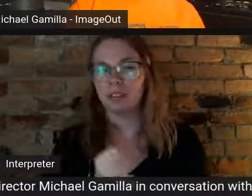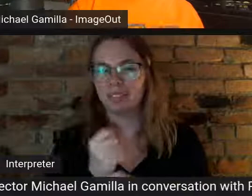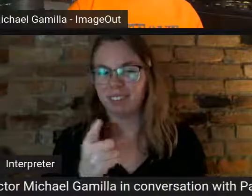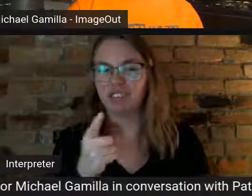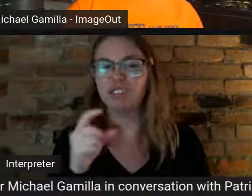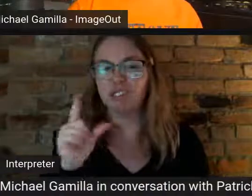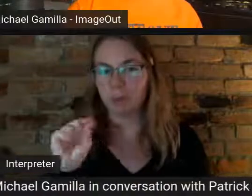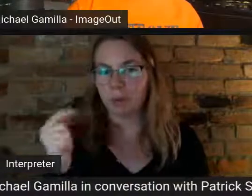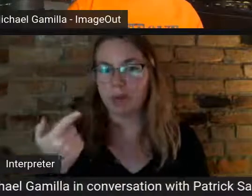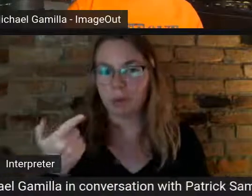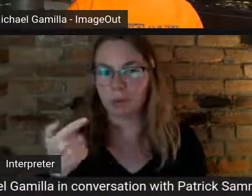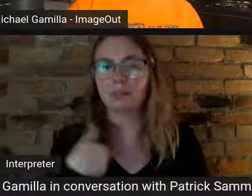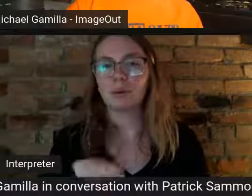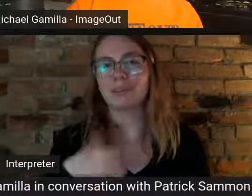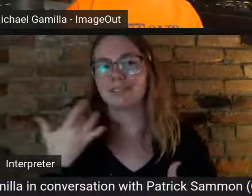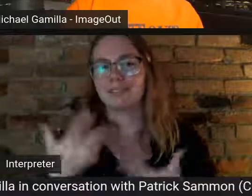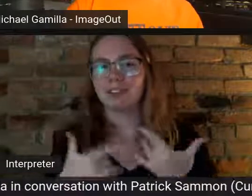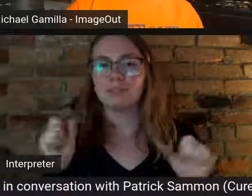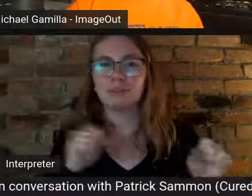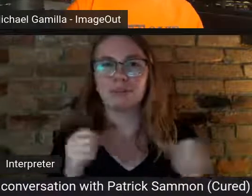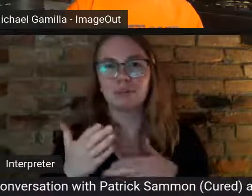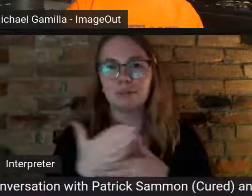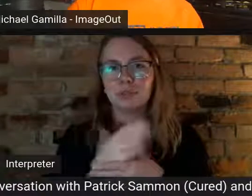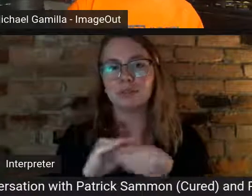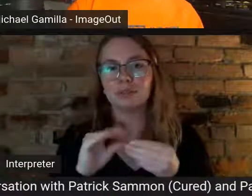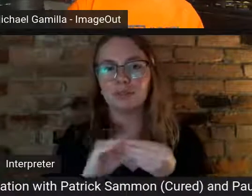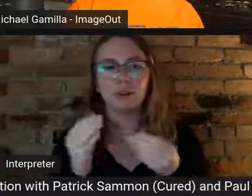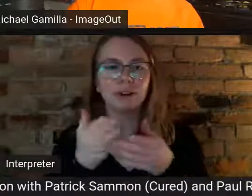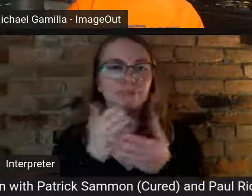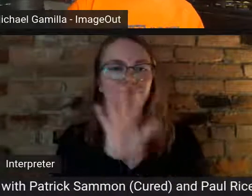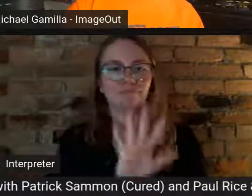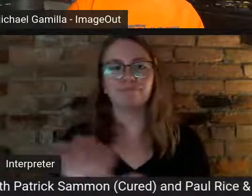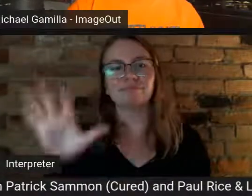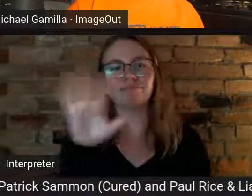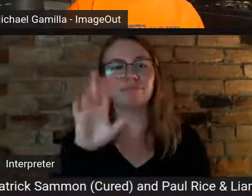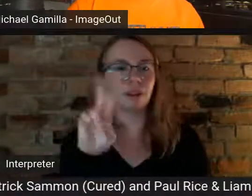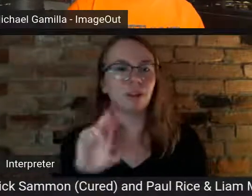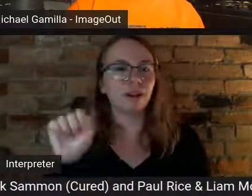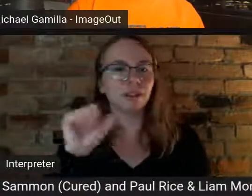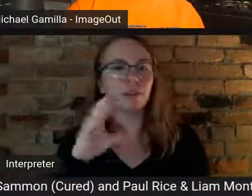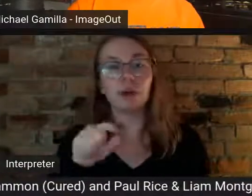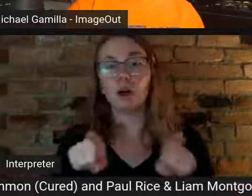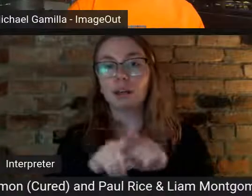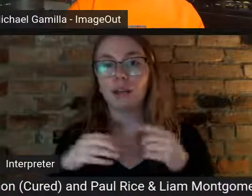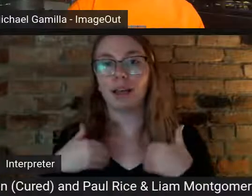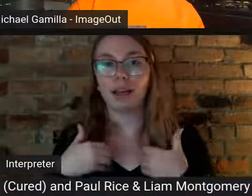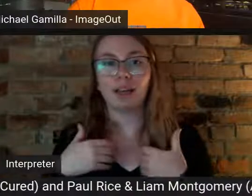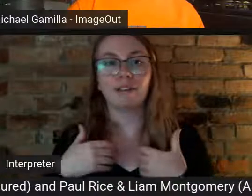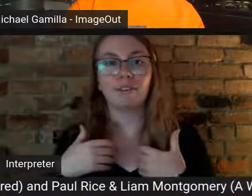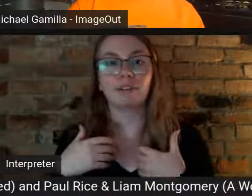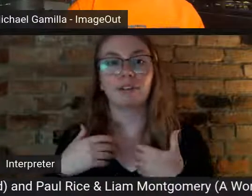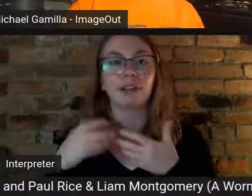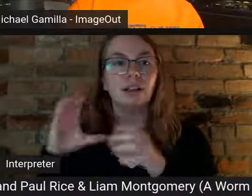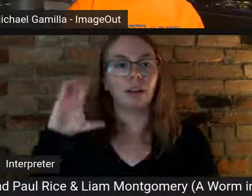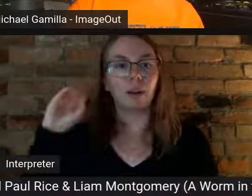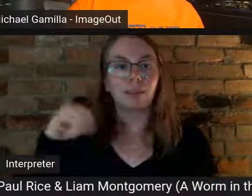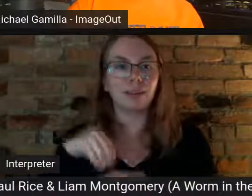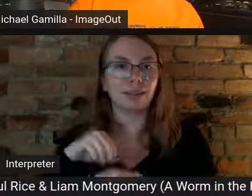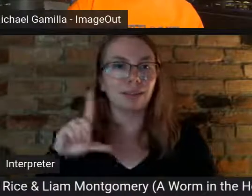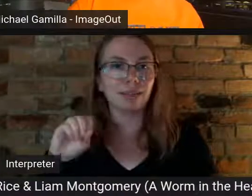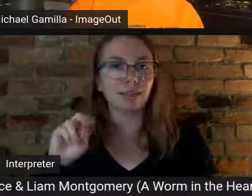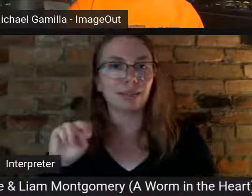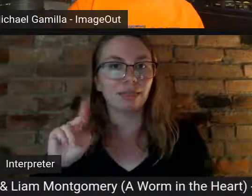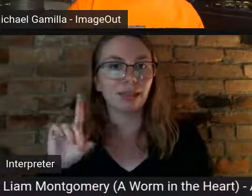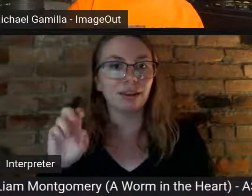to share this story nationally. And then we have a London distributor that's trying to sell the film all around the world. So hopefully as many people